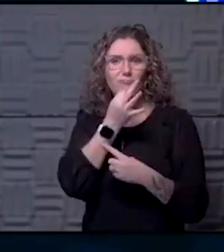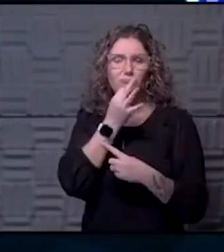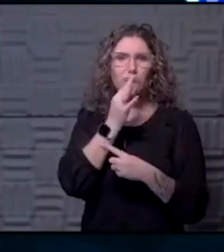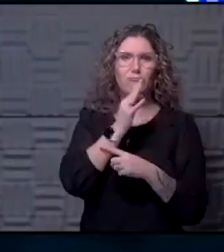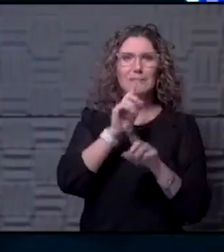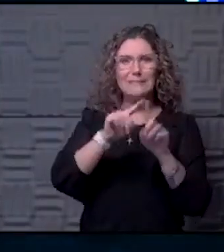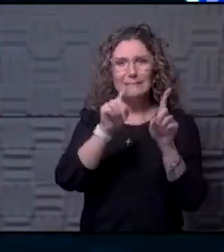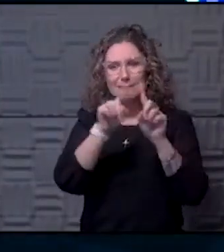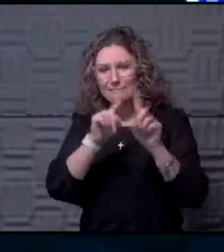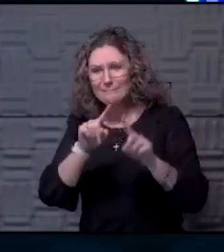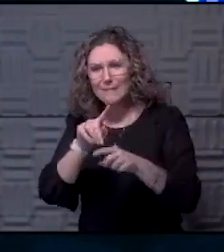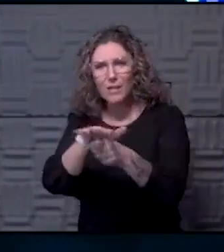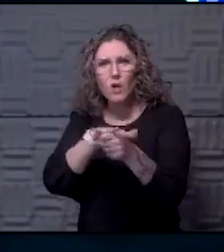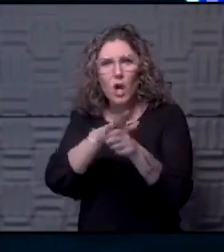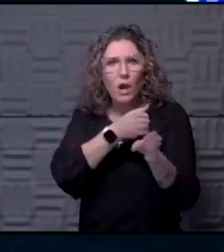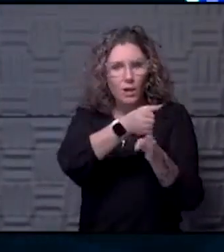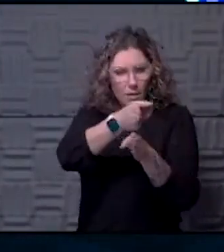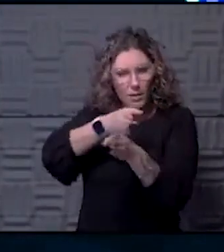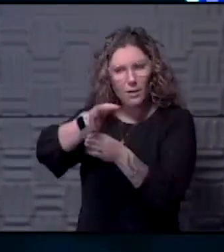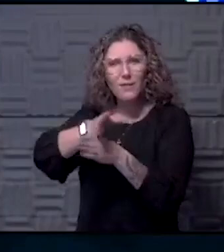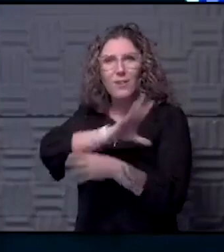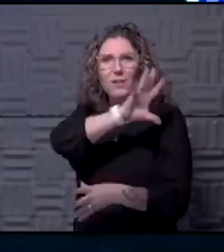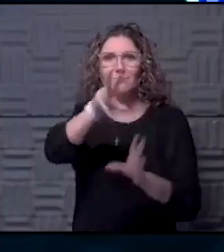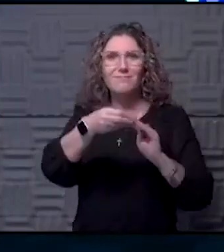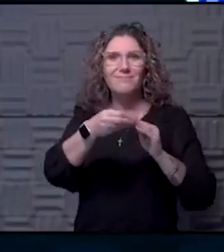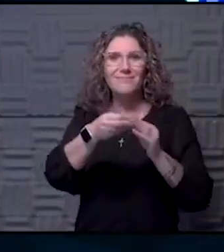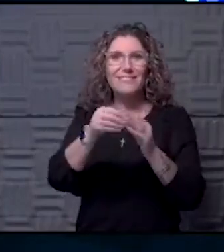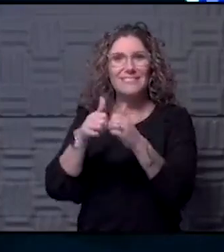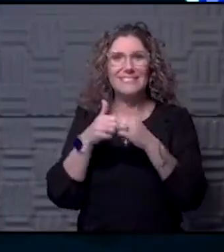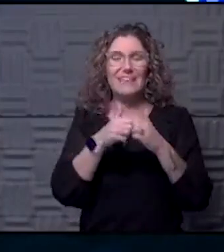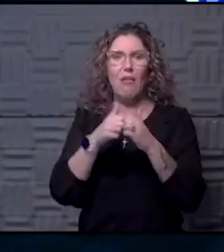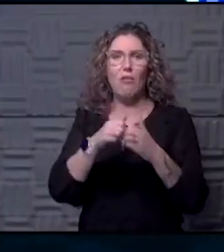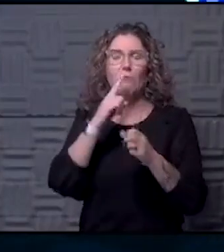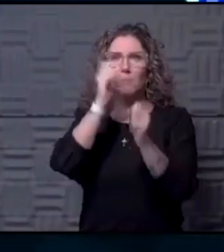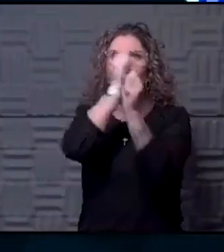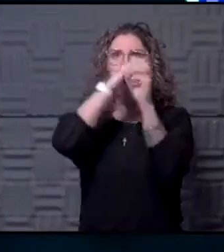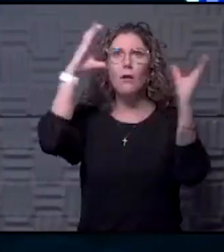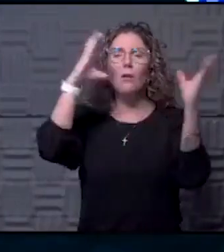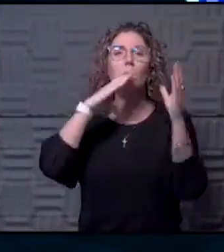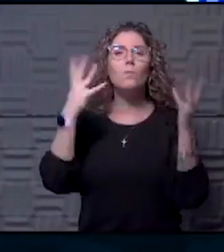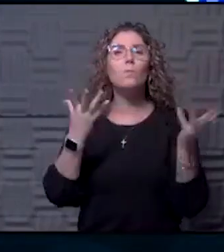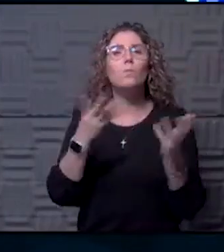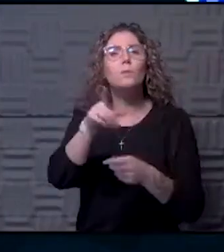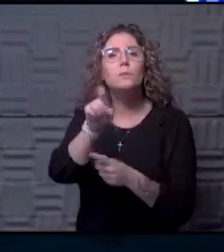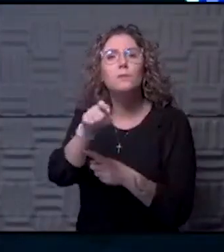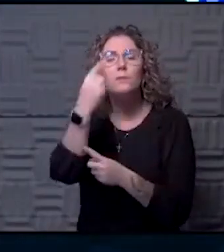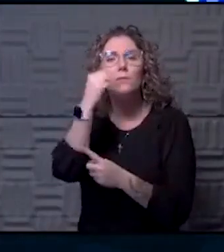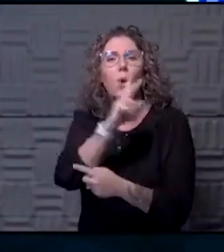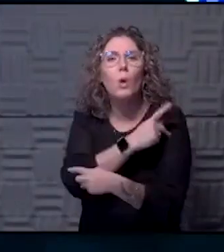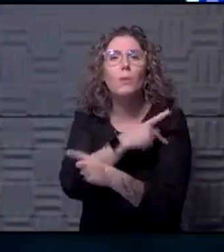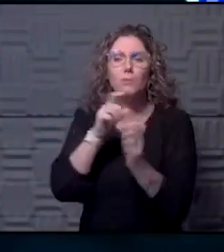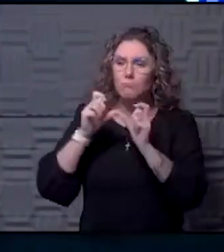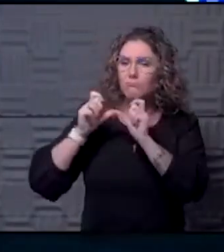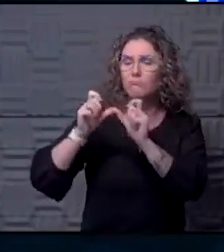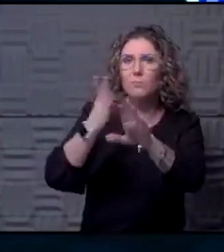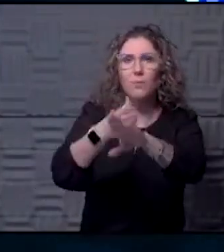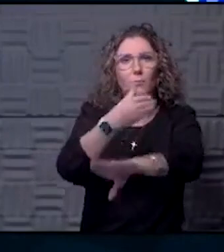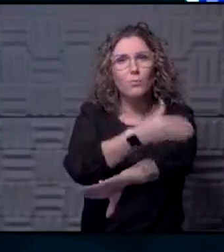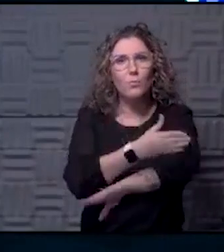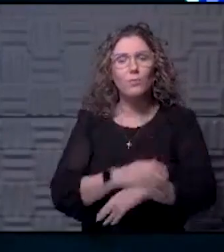different areas to bring a big, complete picture, if you will, of what's necessary for these patients to continue to